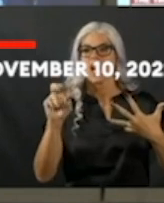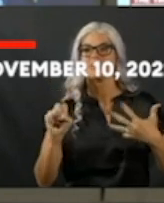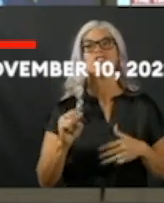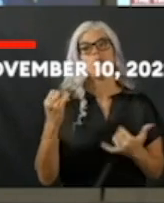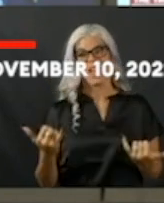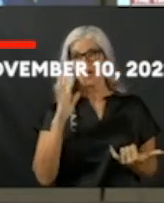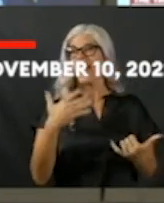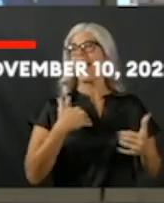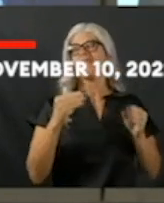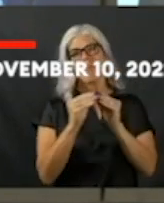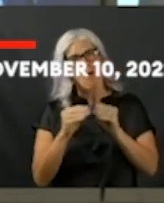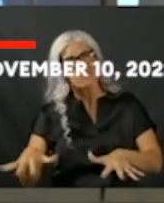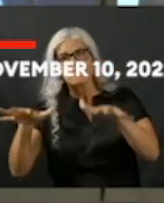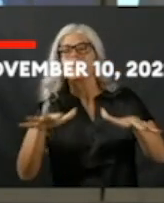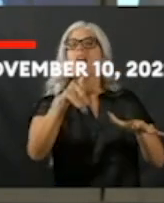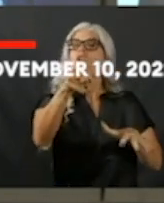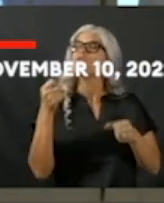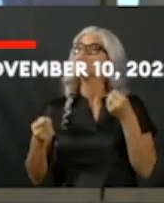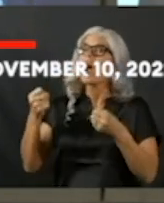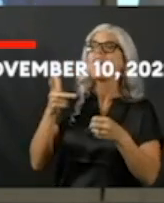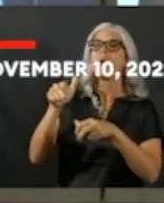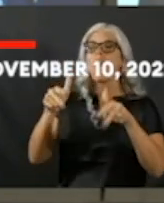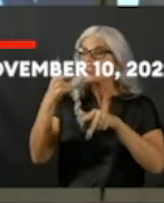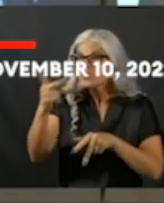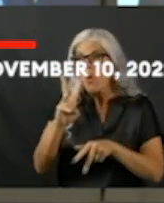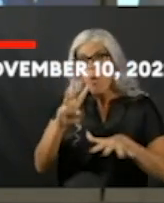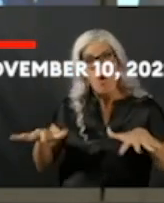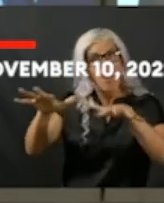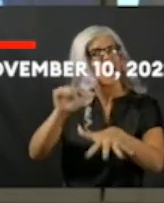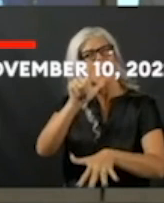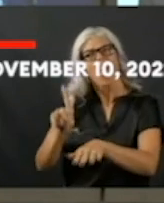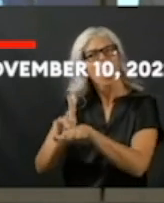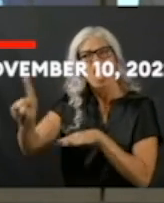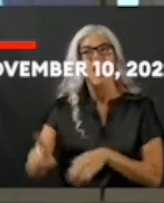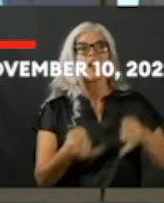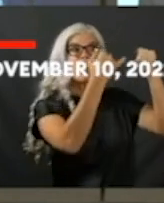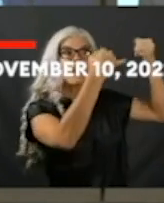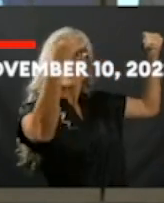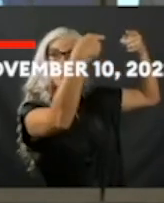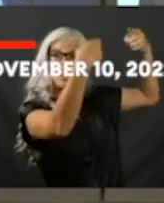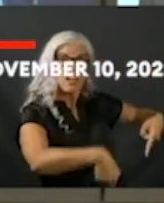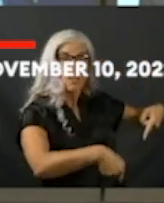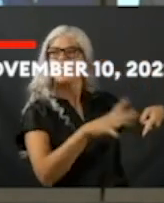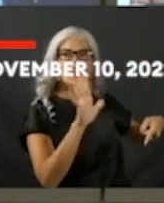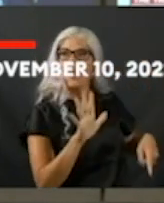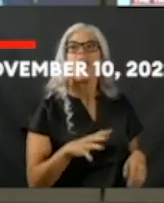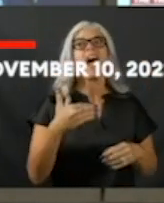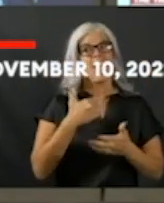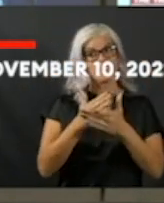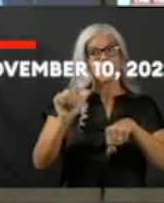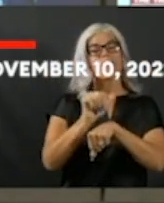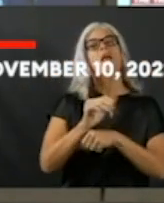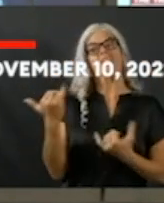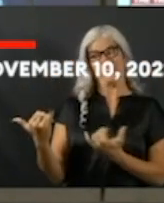avoid floodwaters as they may be down power lines and other hazards. This morning, more than 50 counties were under tropical